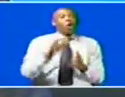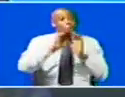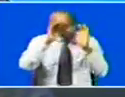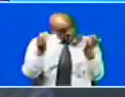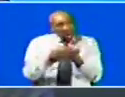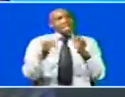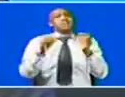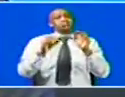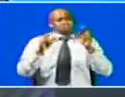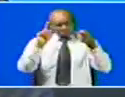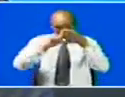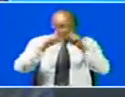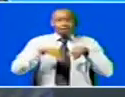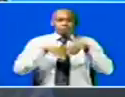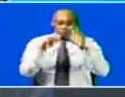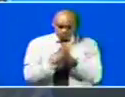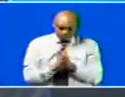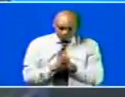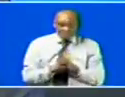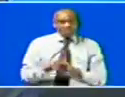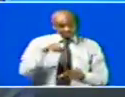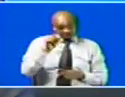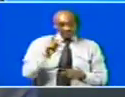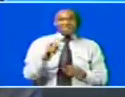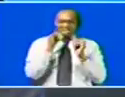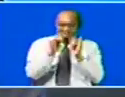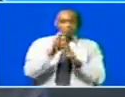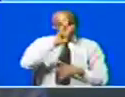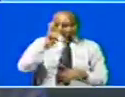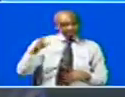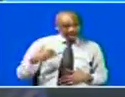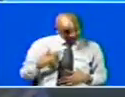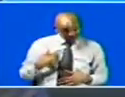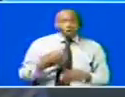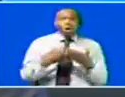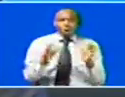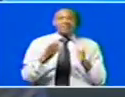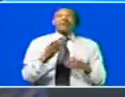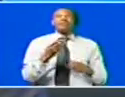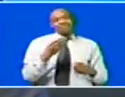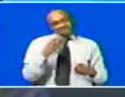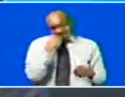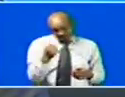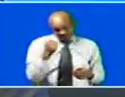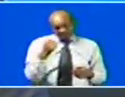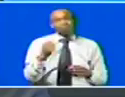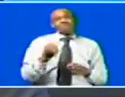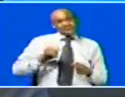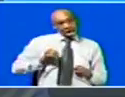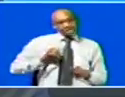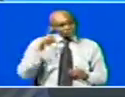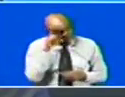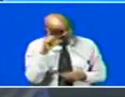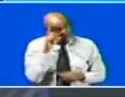learning institution. University also today unveiled a new website and opened a 500-bed capacity girls' hostel.